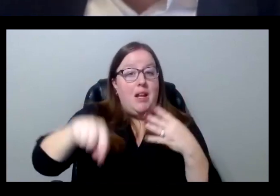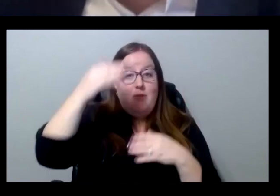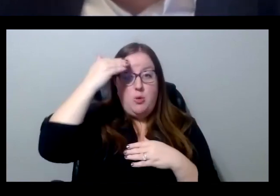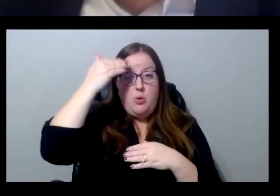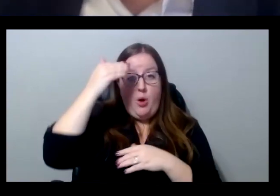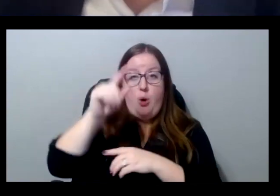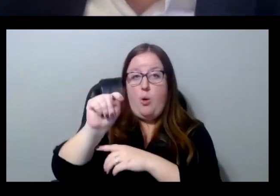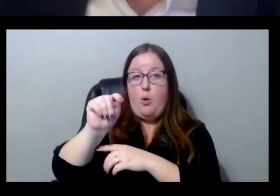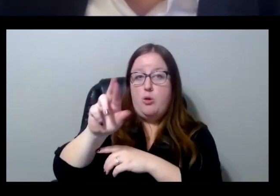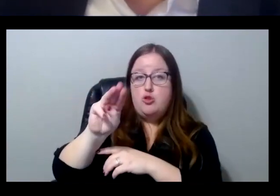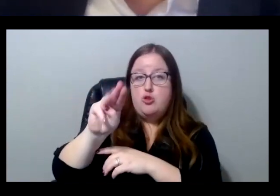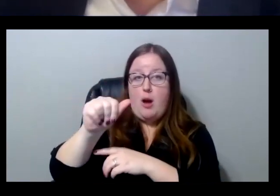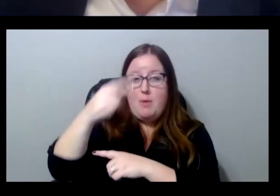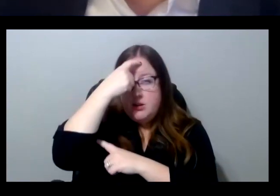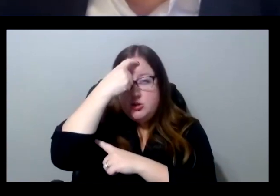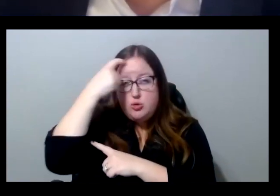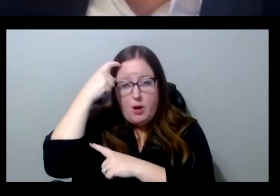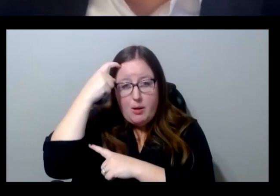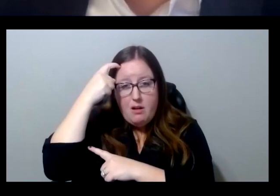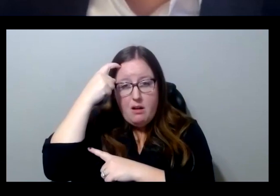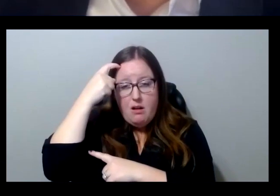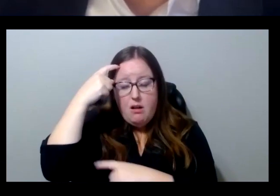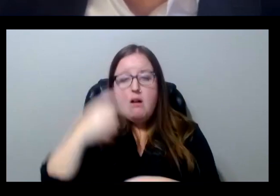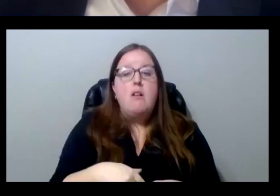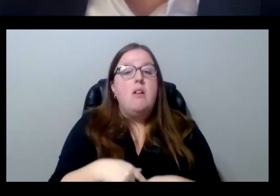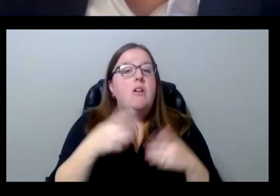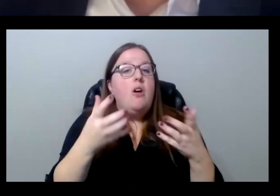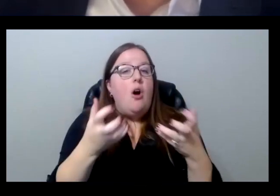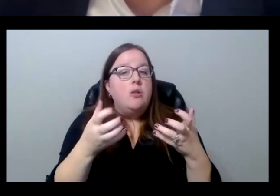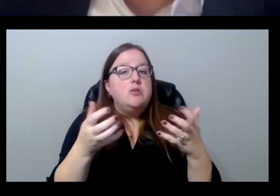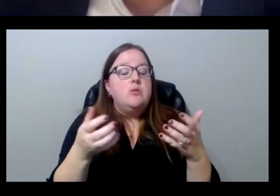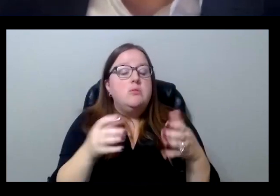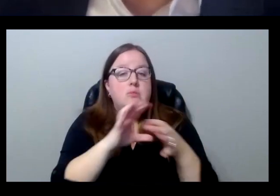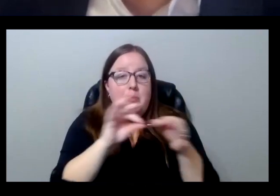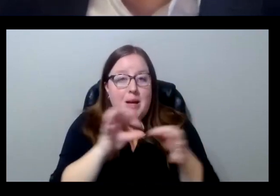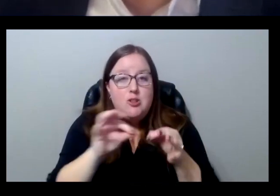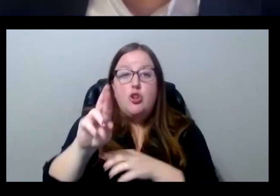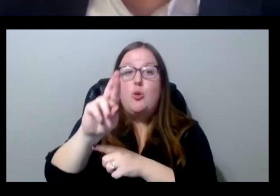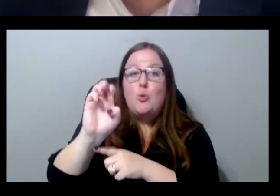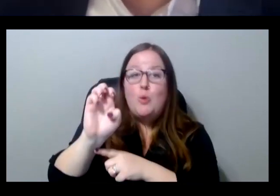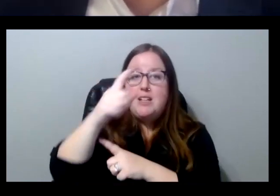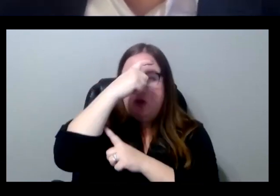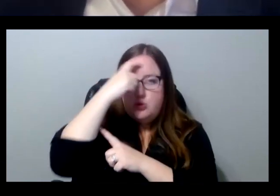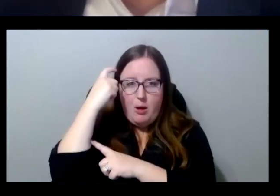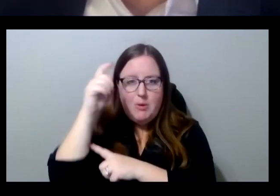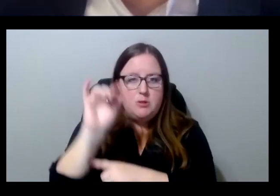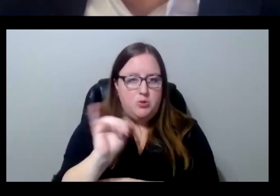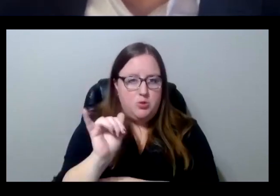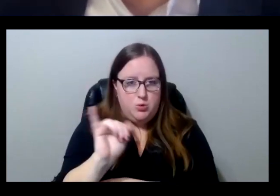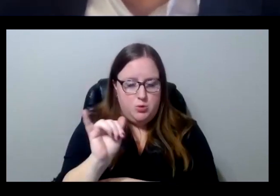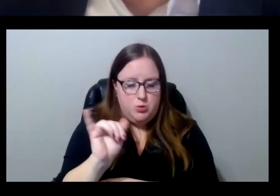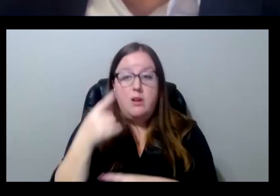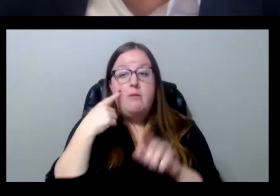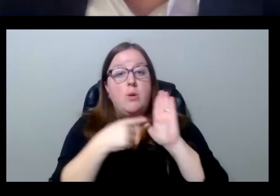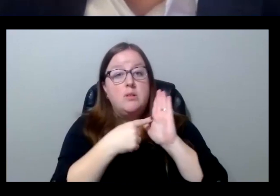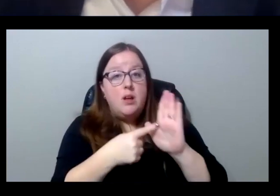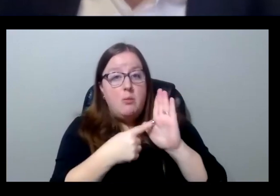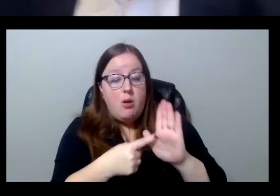roughly 300,000 Bosniaks here in the States. Now, this is my friend Satya Muyajic,